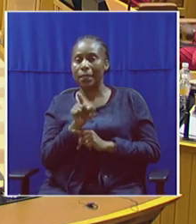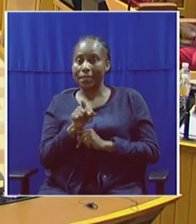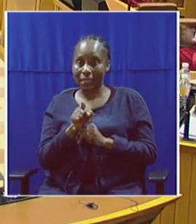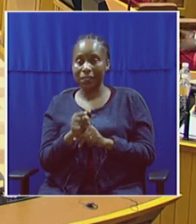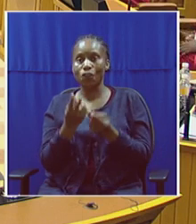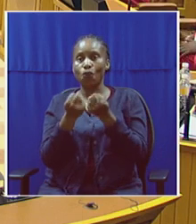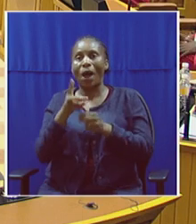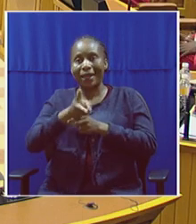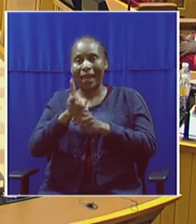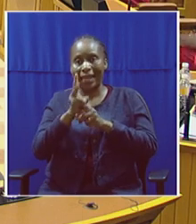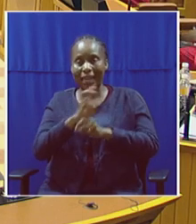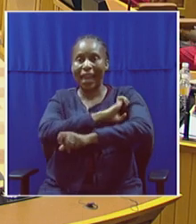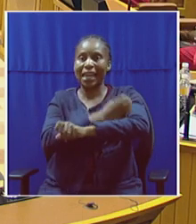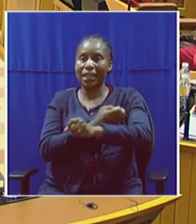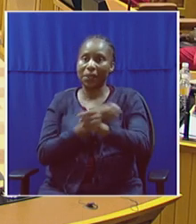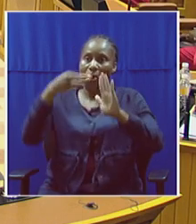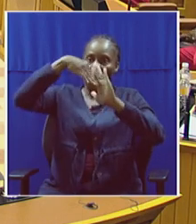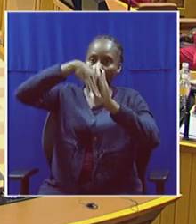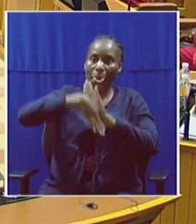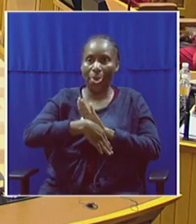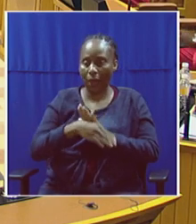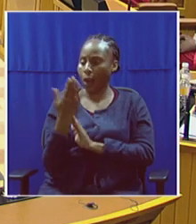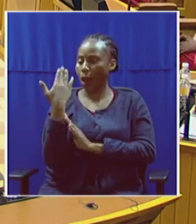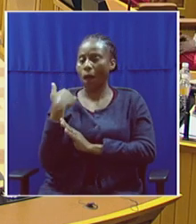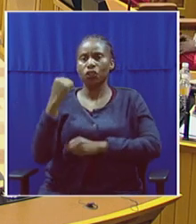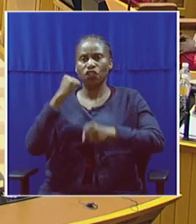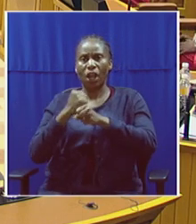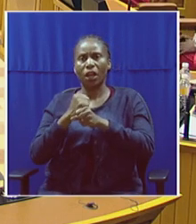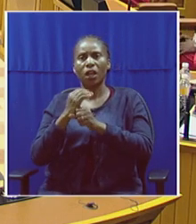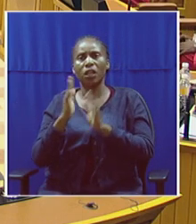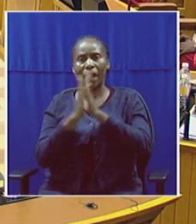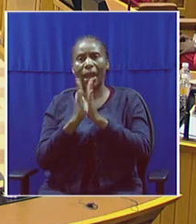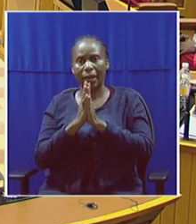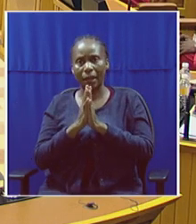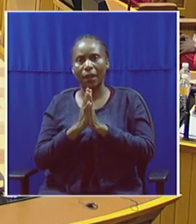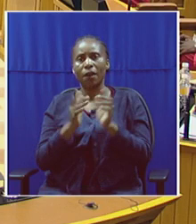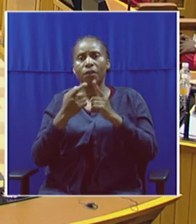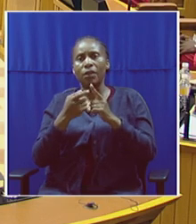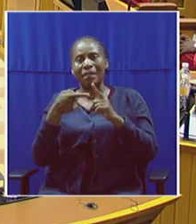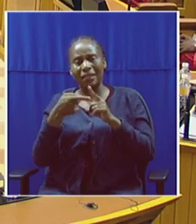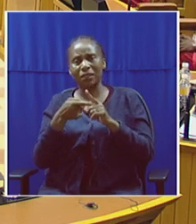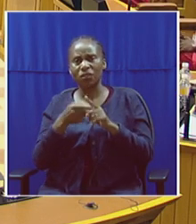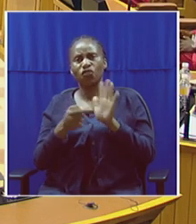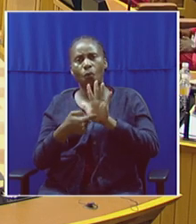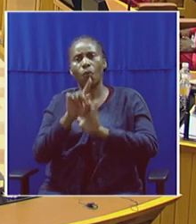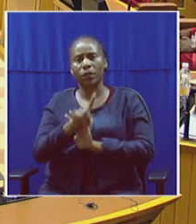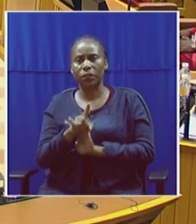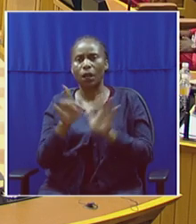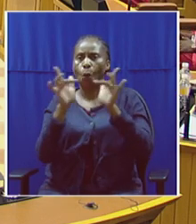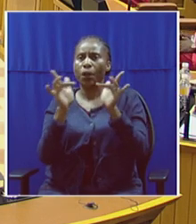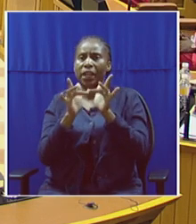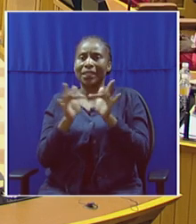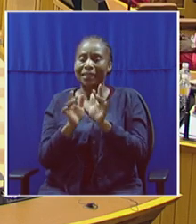declined dramatically in the last decade and Renewables form a key element of the non greed connection to